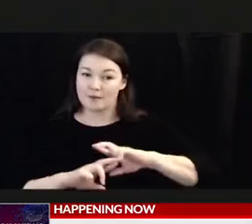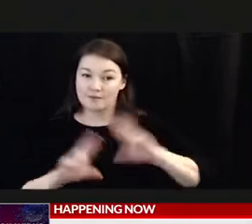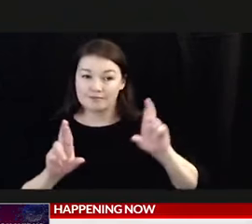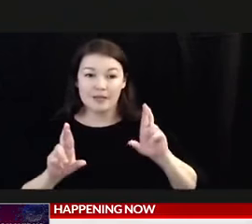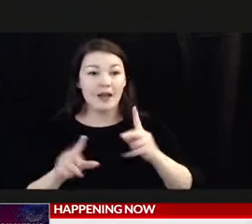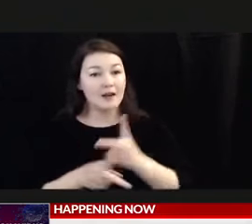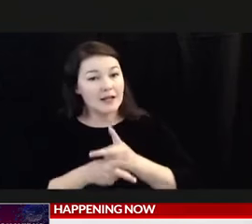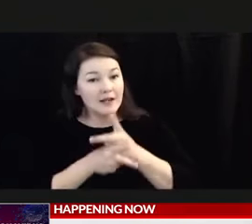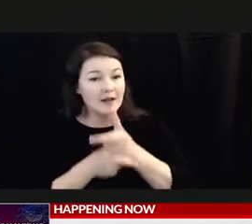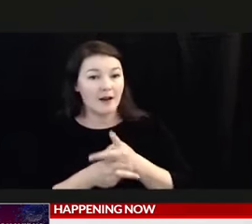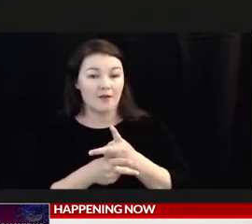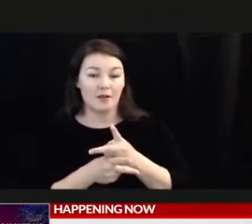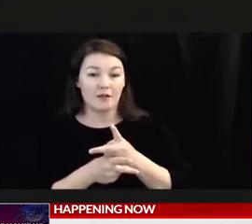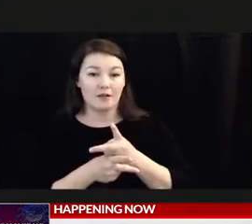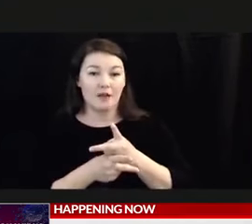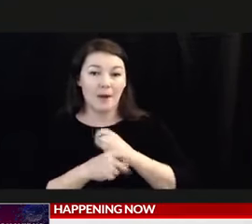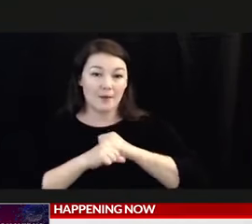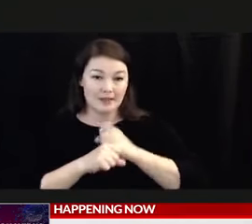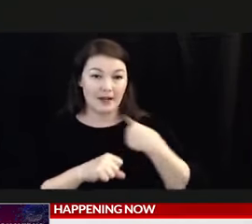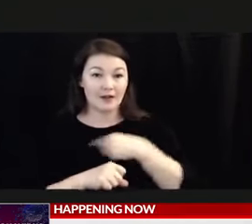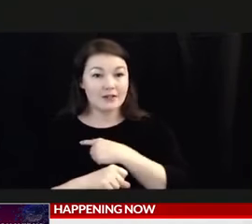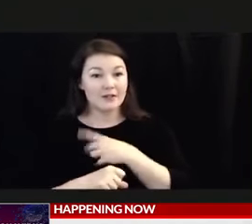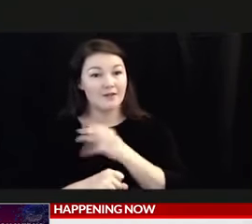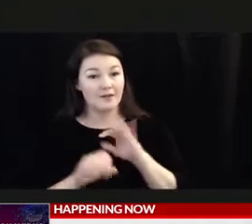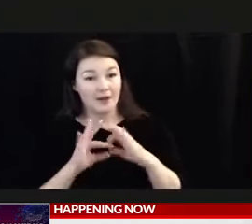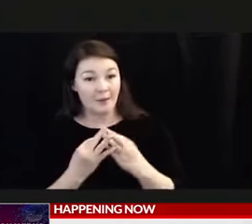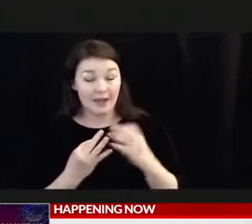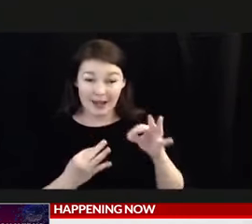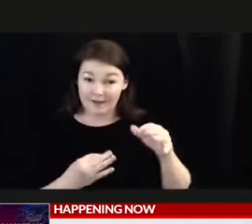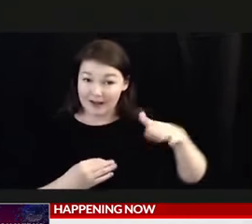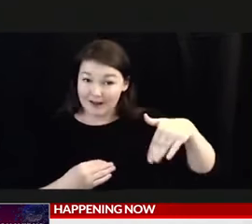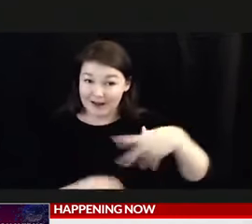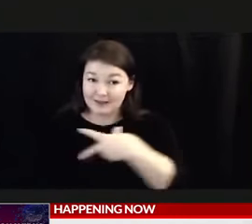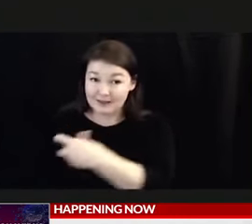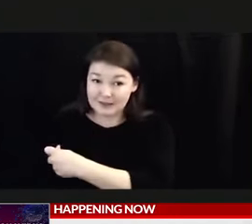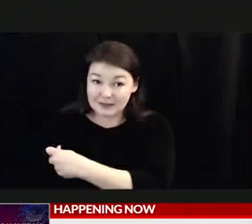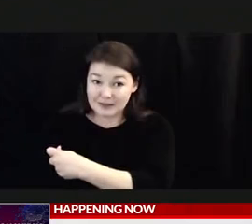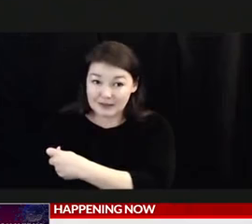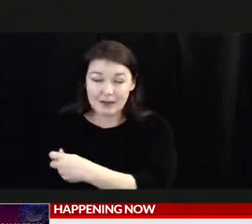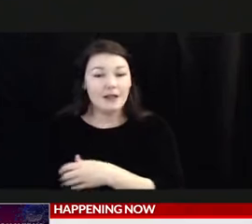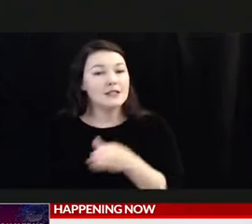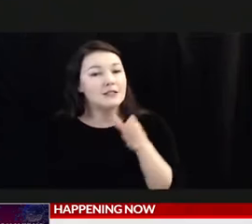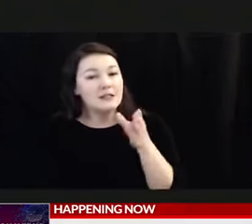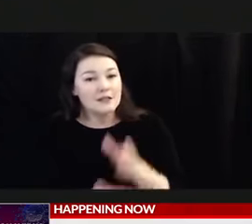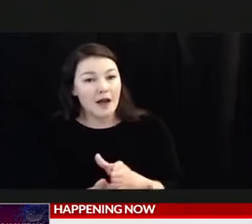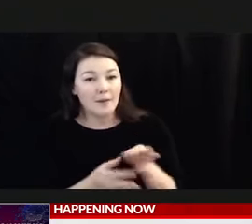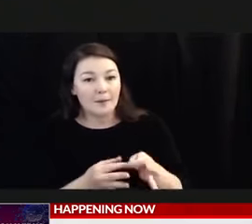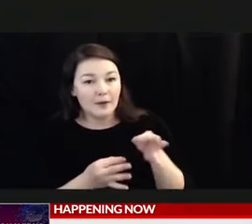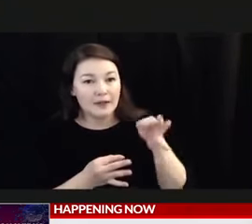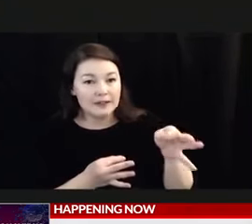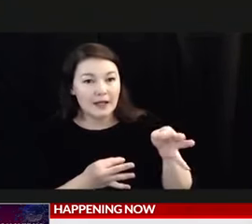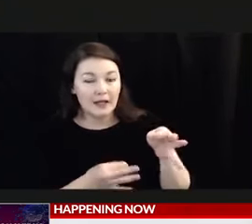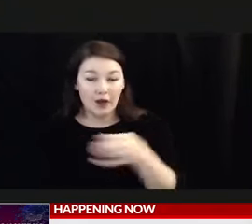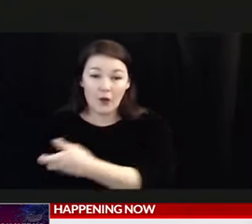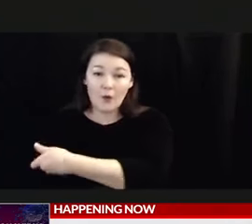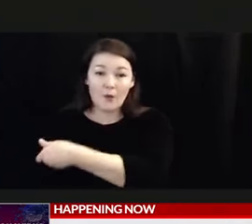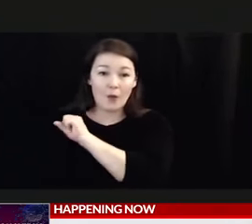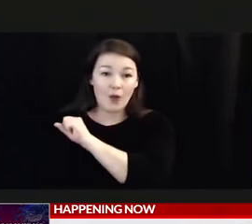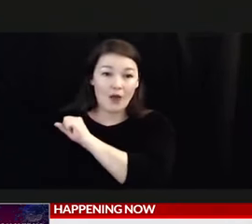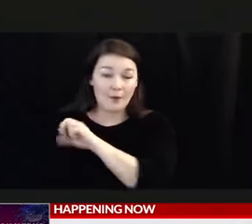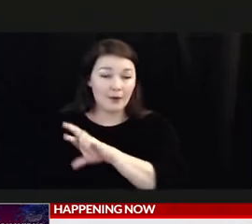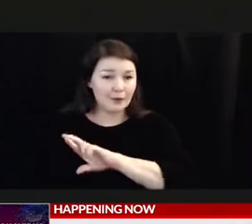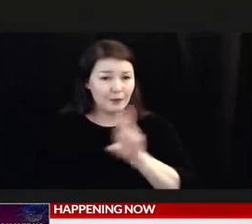you're unvaccinated, you know what you need to do. It's time to quit procrastinating. Roll up your sleeve, get it over with, get